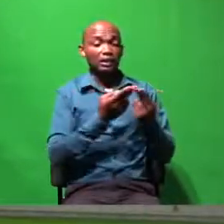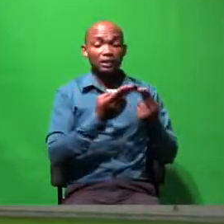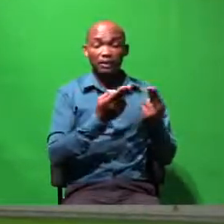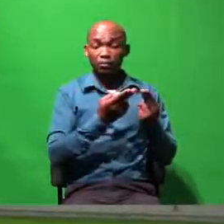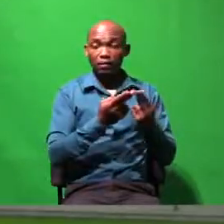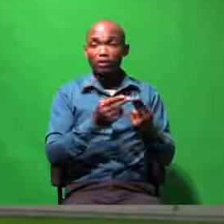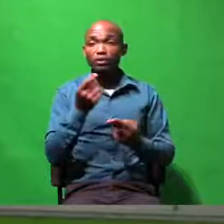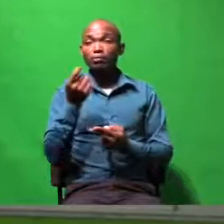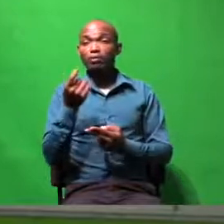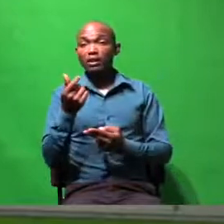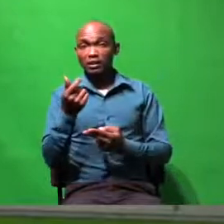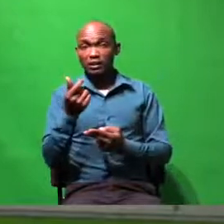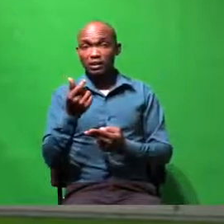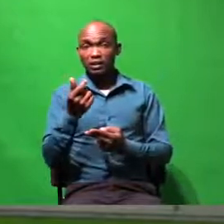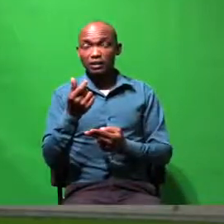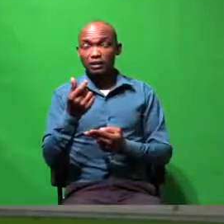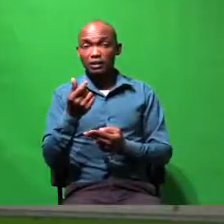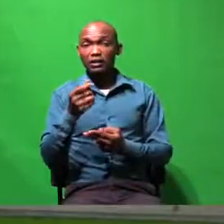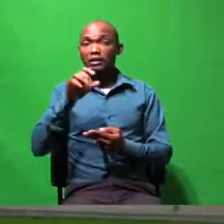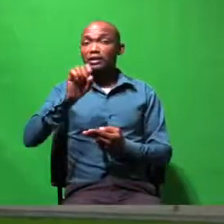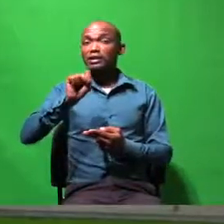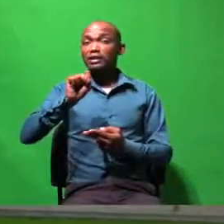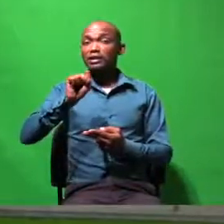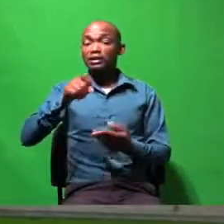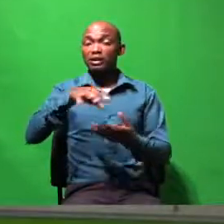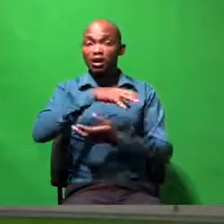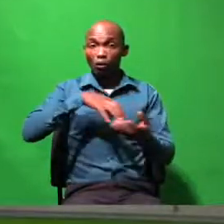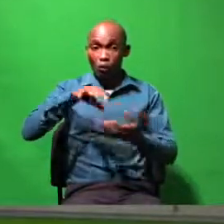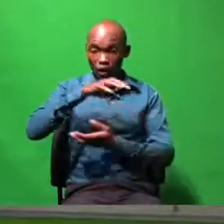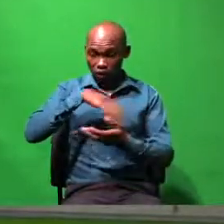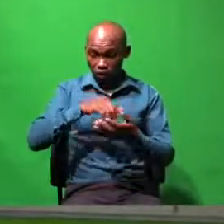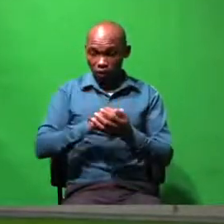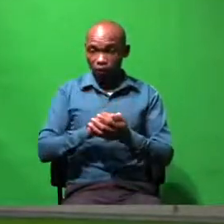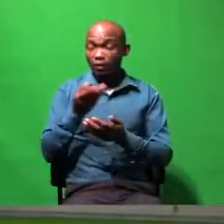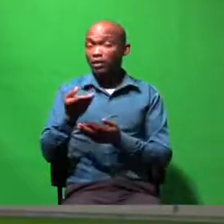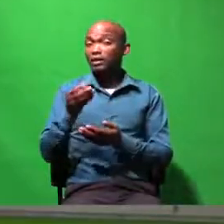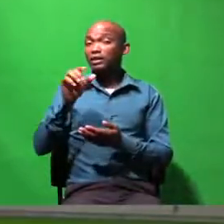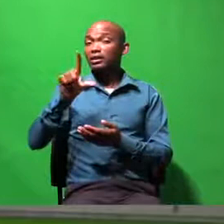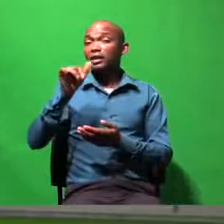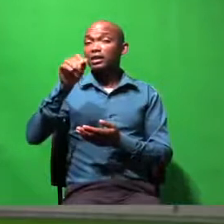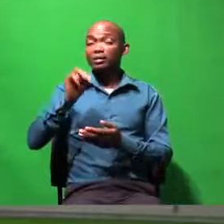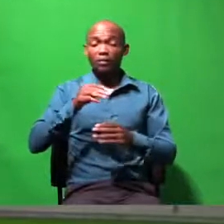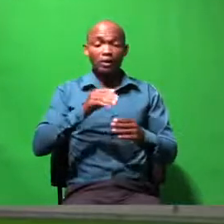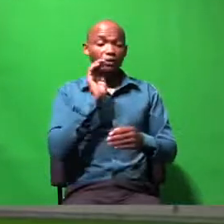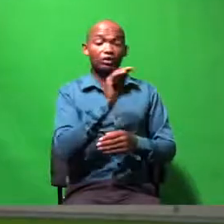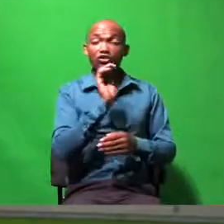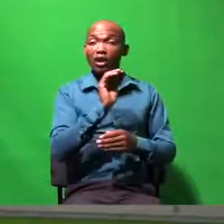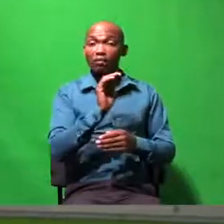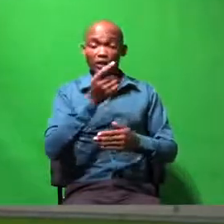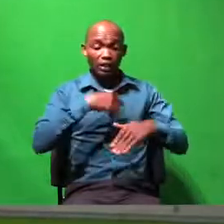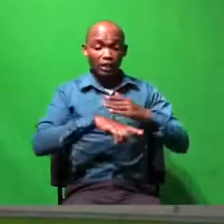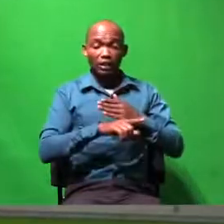system. The blood flows through a specific vessels, as well lymph also will travel through